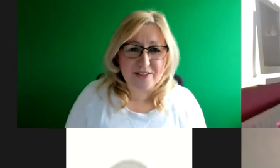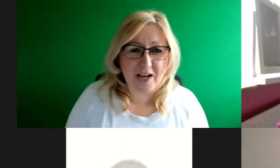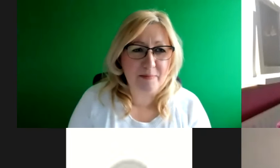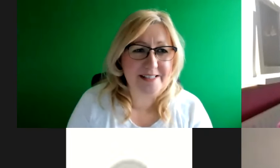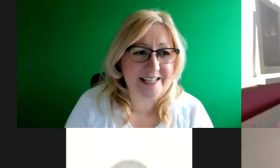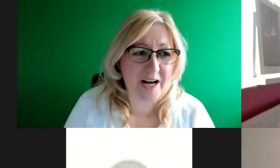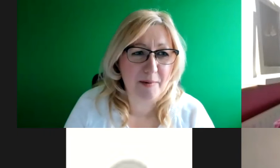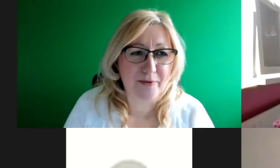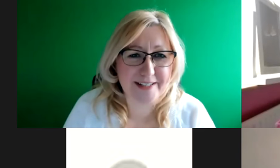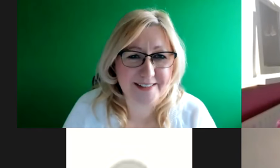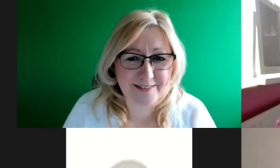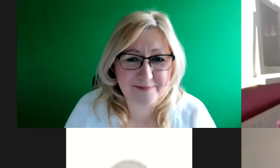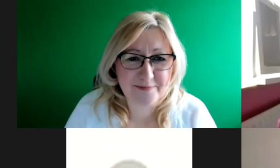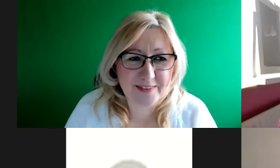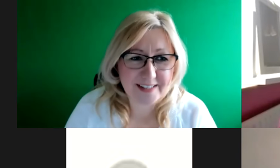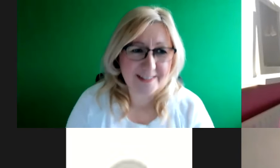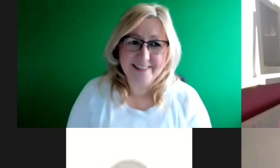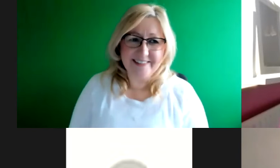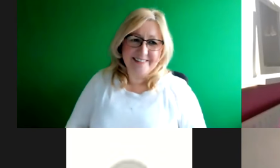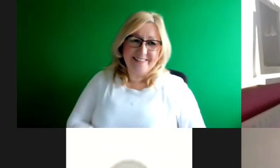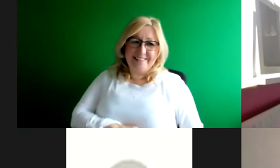"Now the shop is in operation."